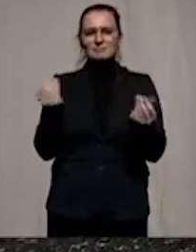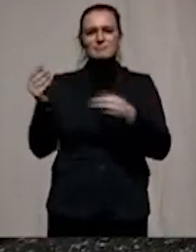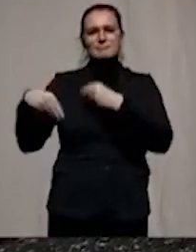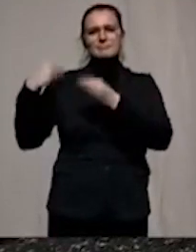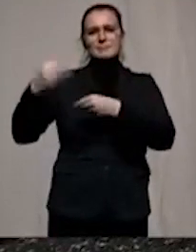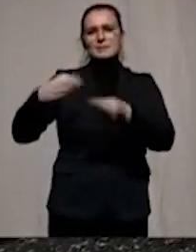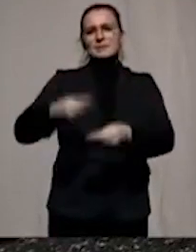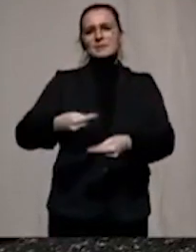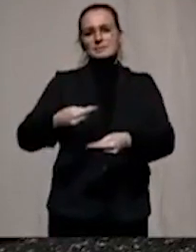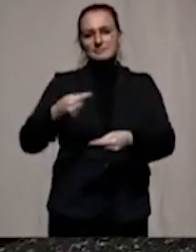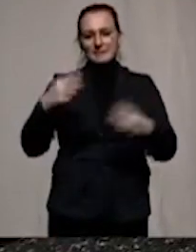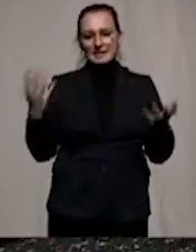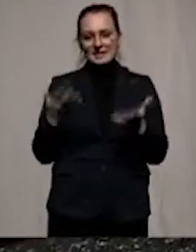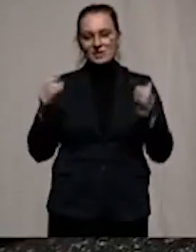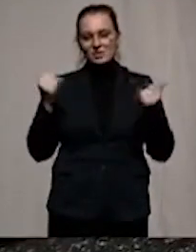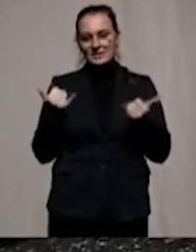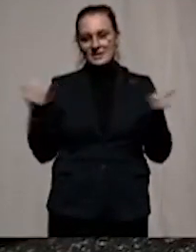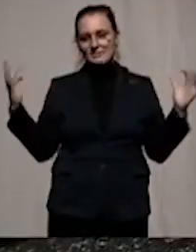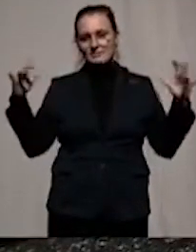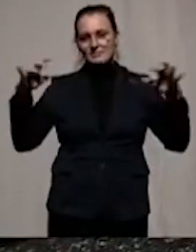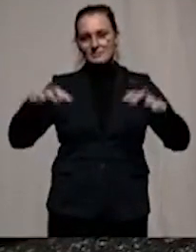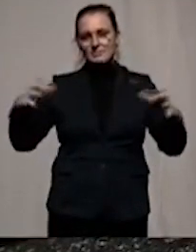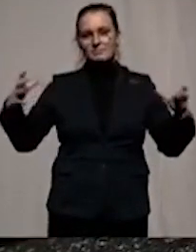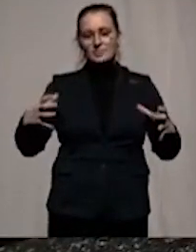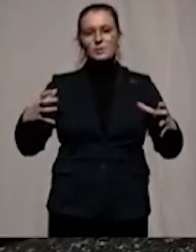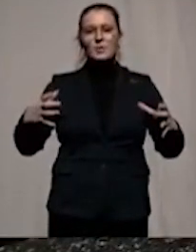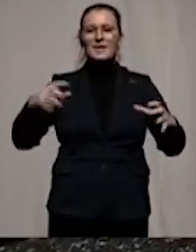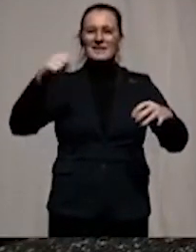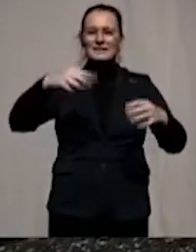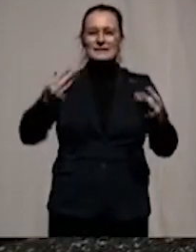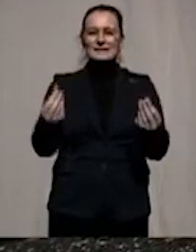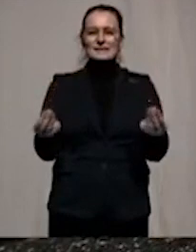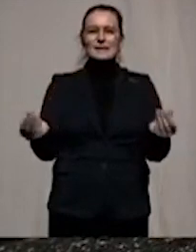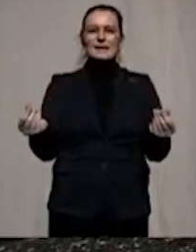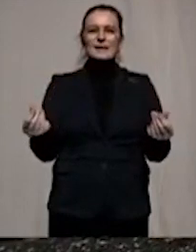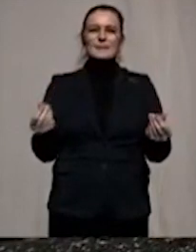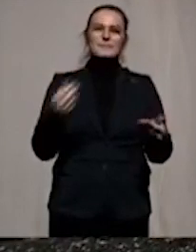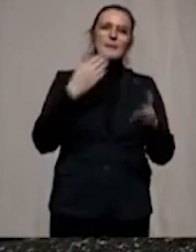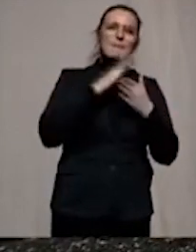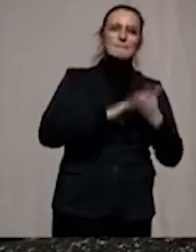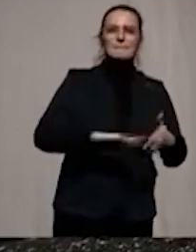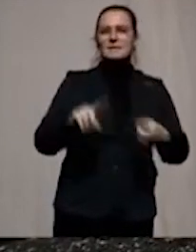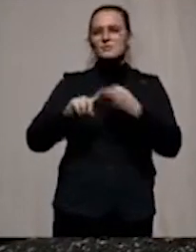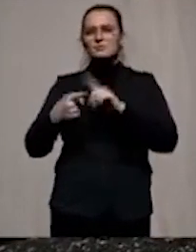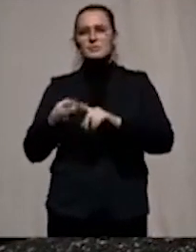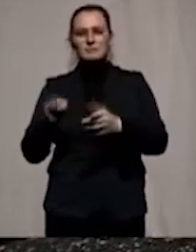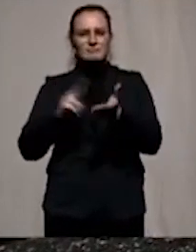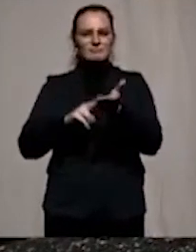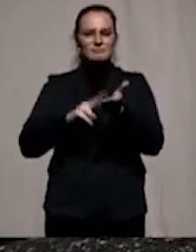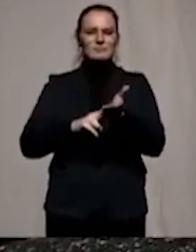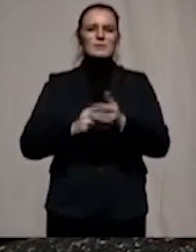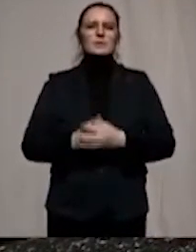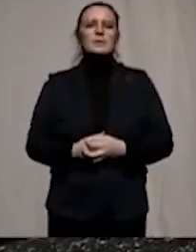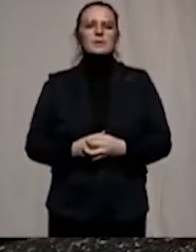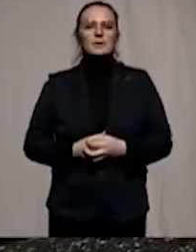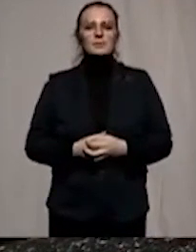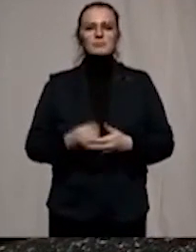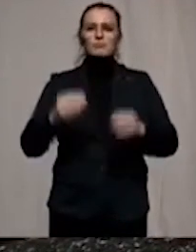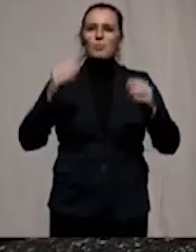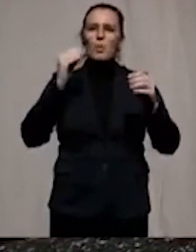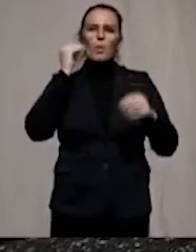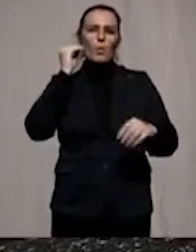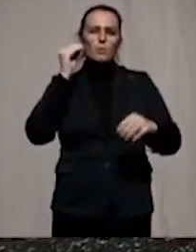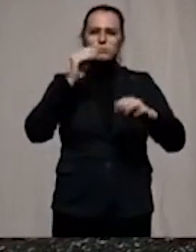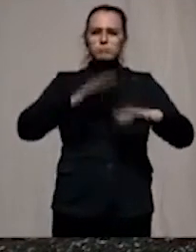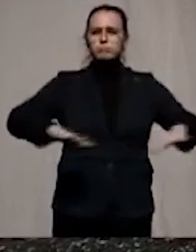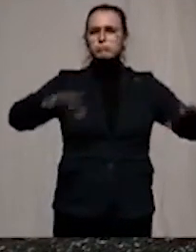upon today. This territory is covered by the treaties of peace and friendship. This land continues to be home to diverse Indigenous